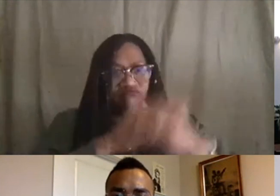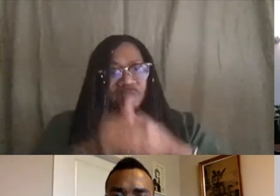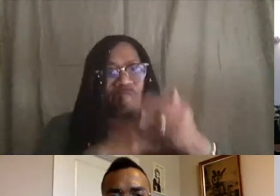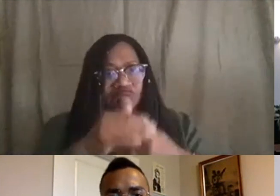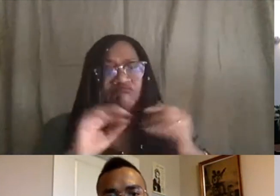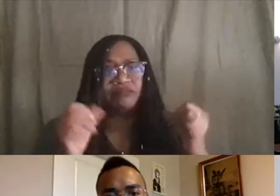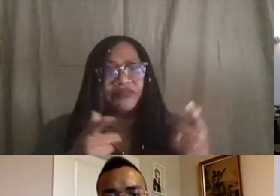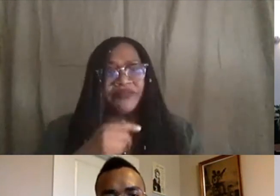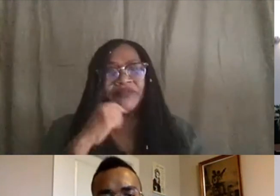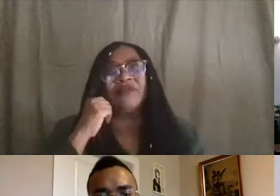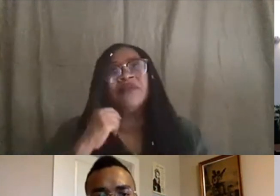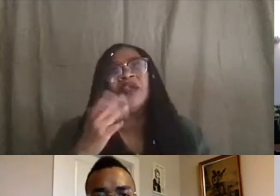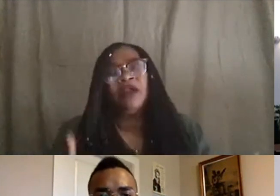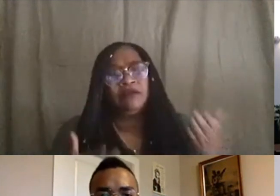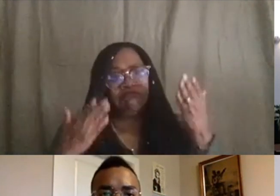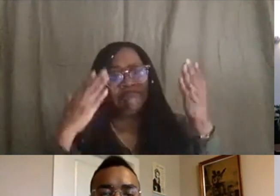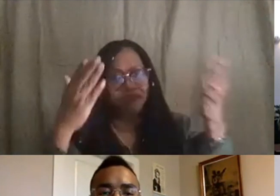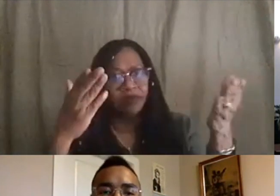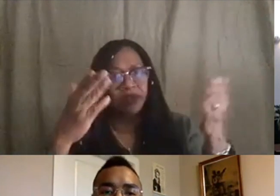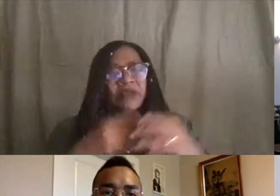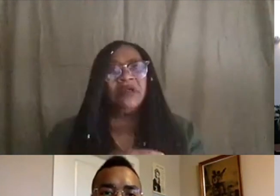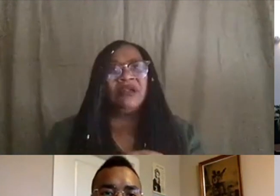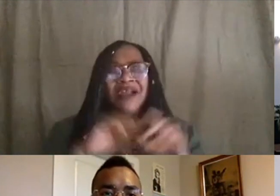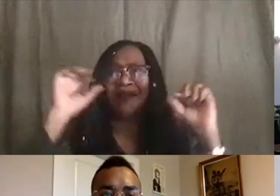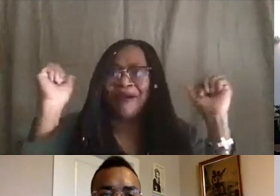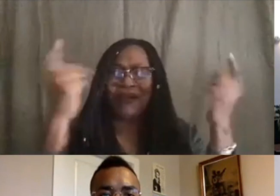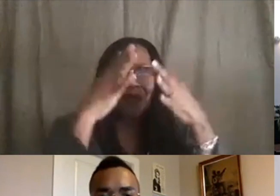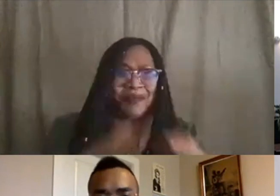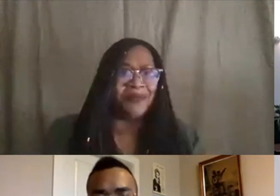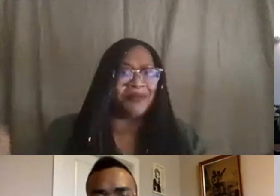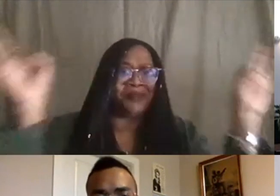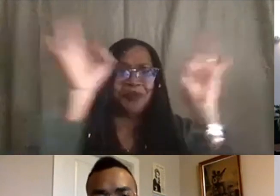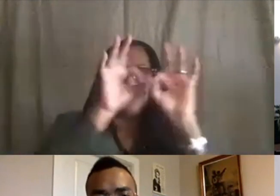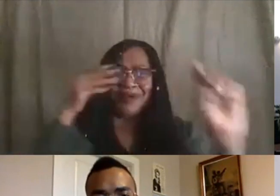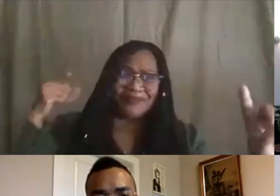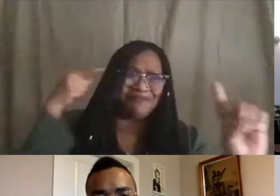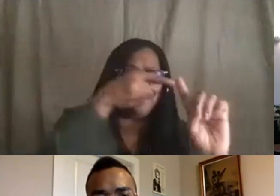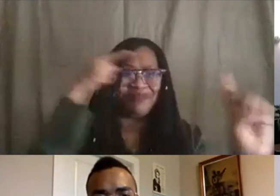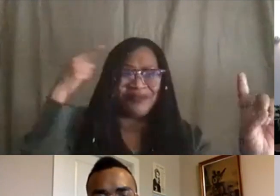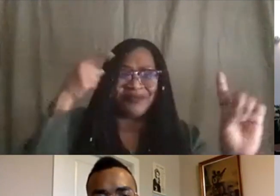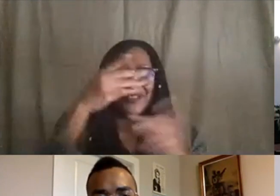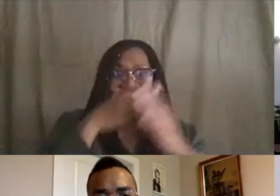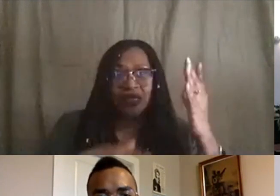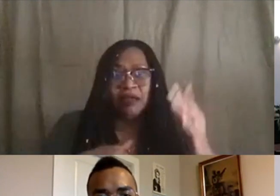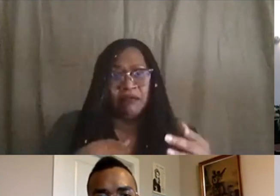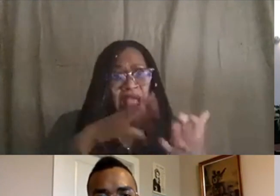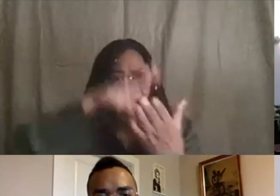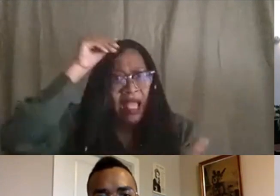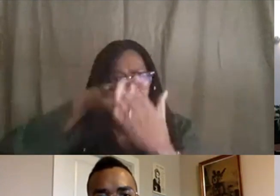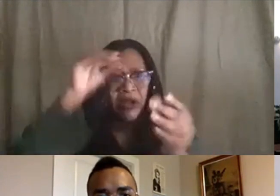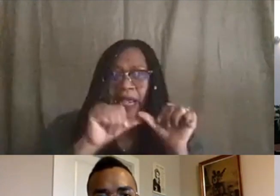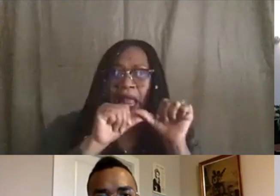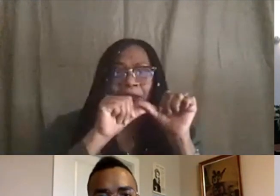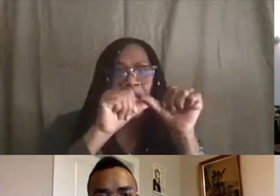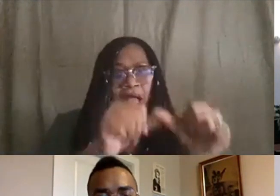You know, what you're bringing up, all of these important points that, and some of it I'm like, I'm learning, you know, I'm constantly learning, like